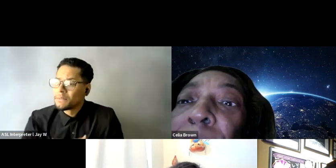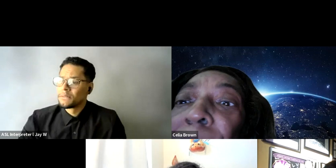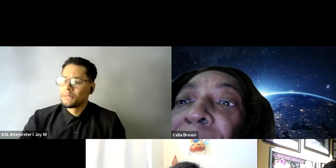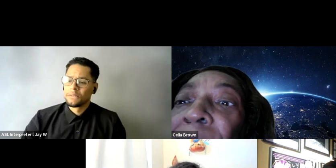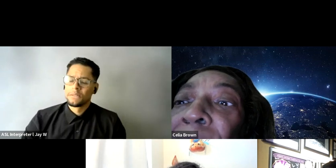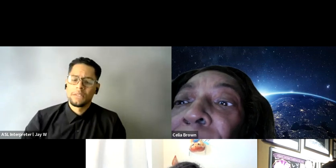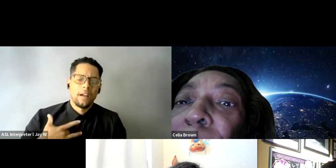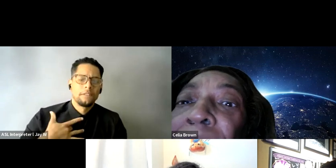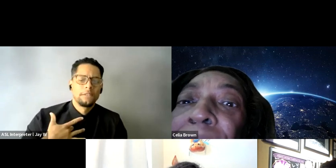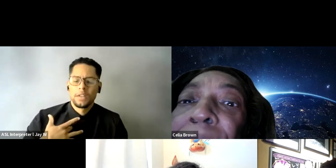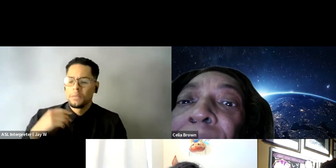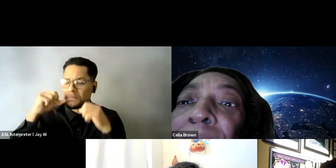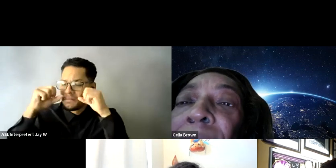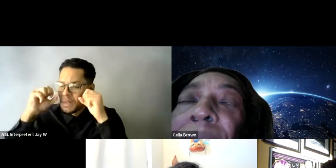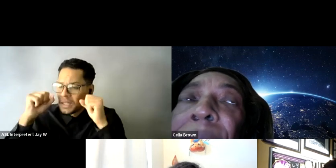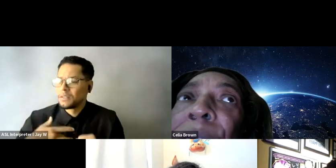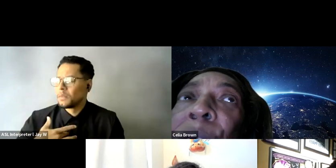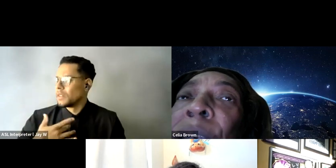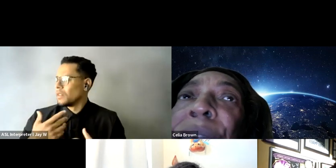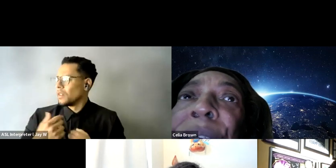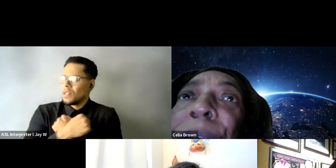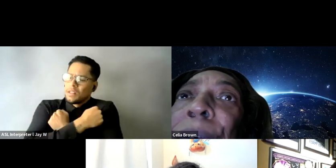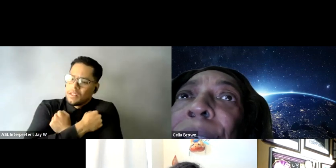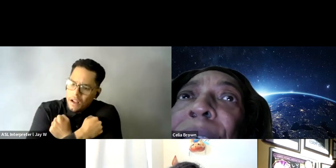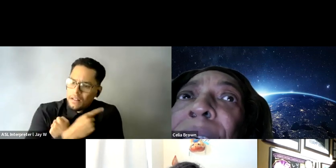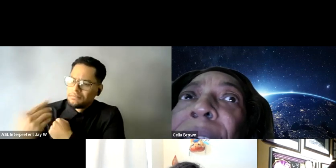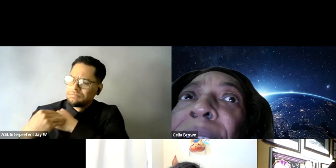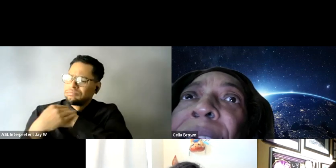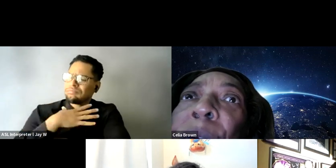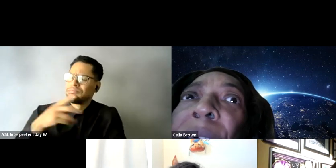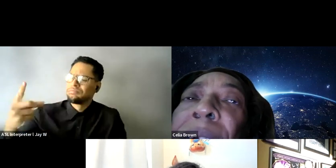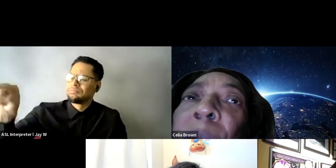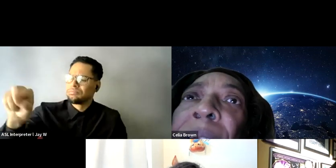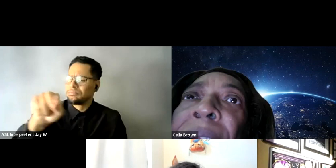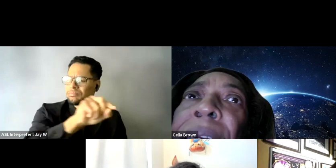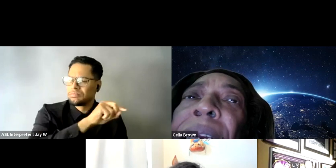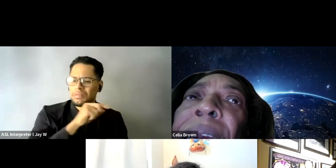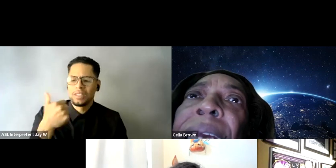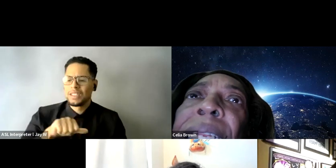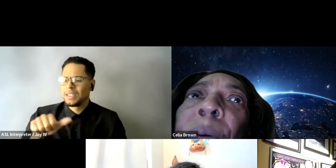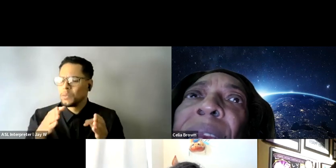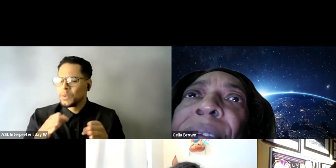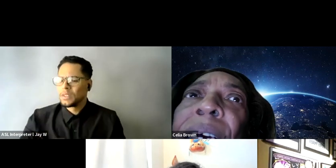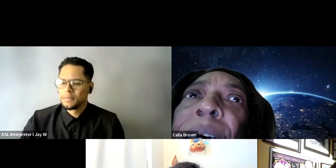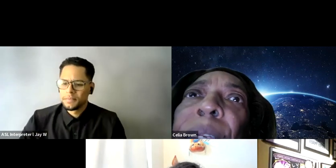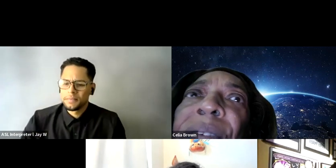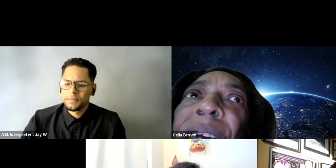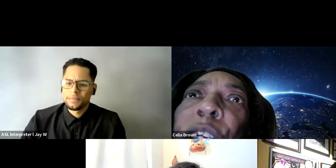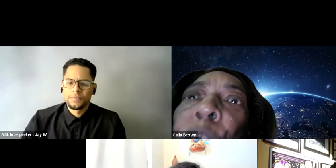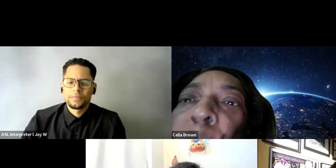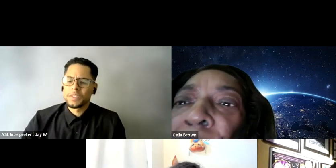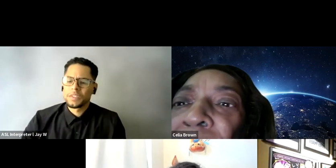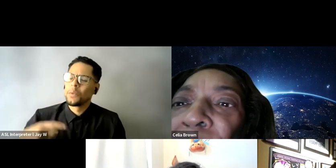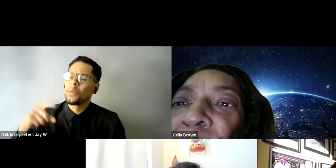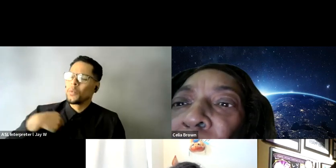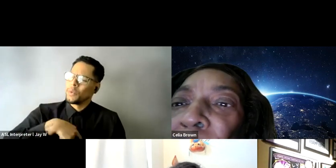to be loved by all of you in any kind of way, and that we have to uplift our